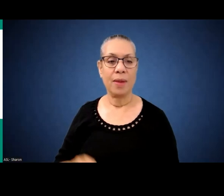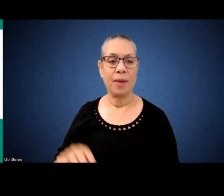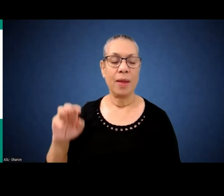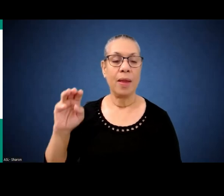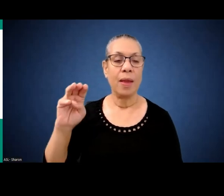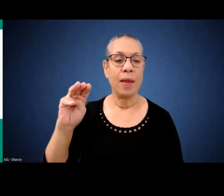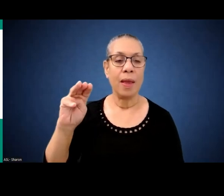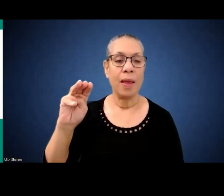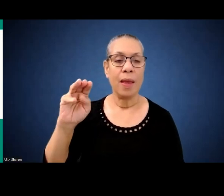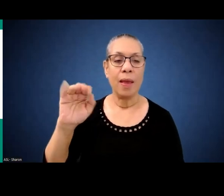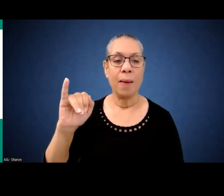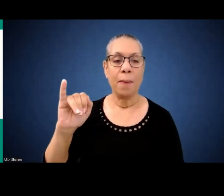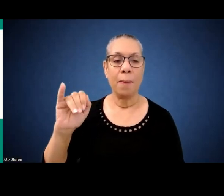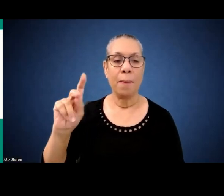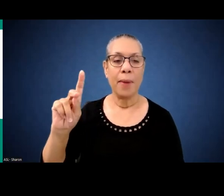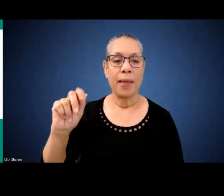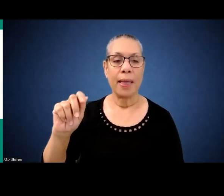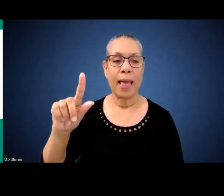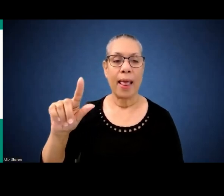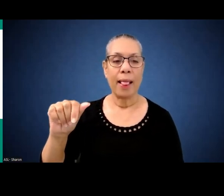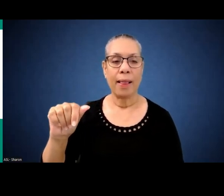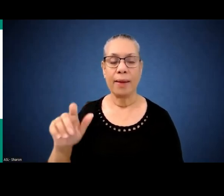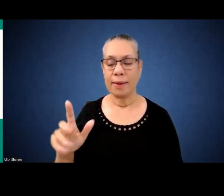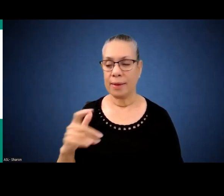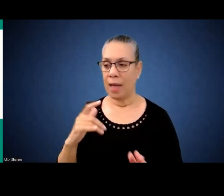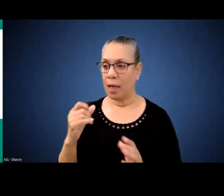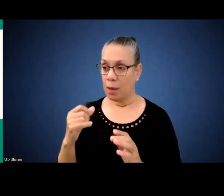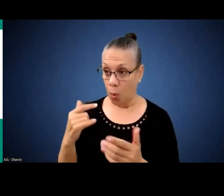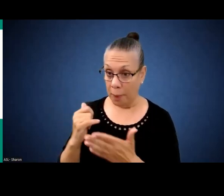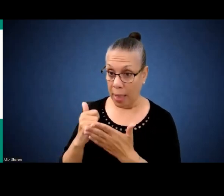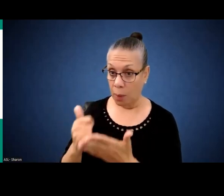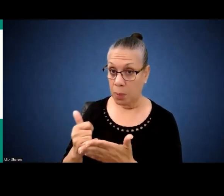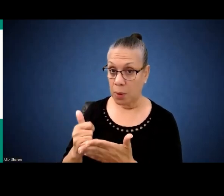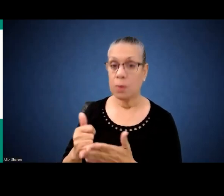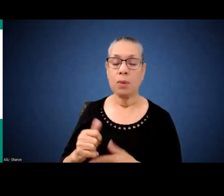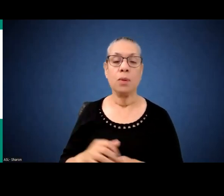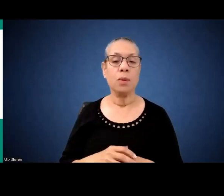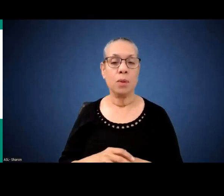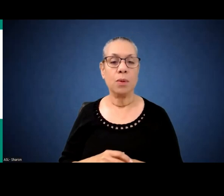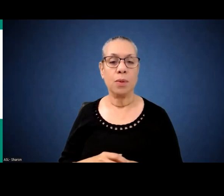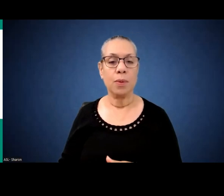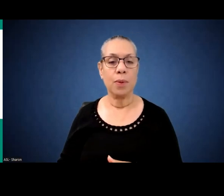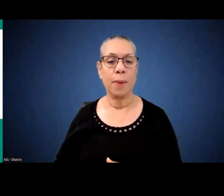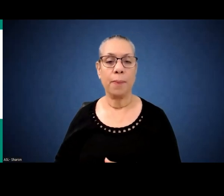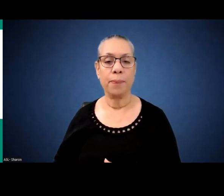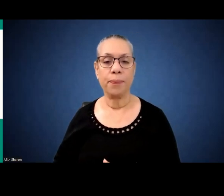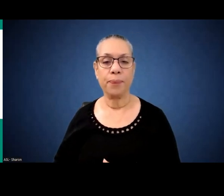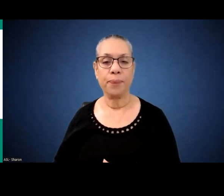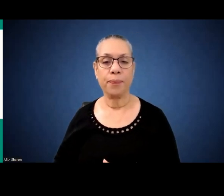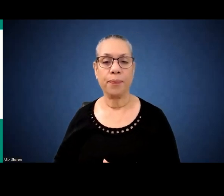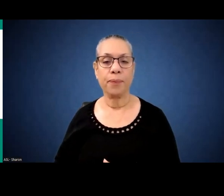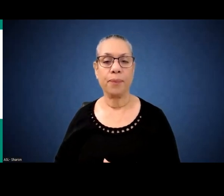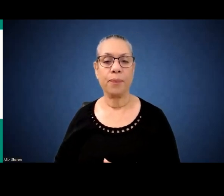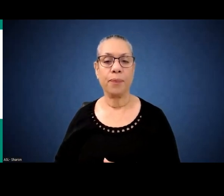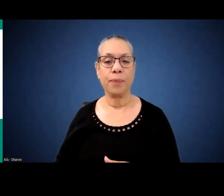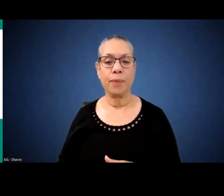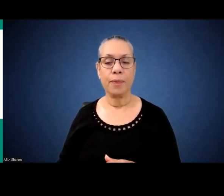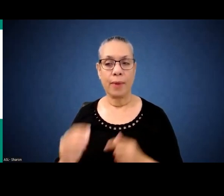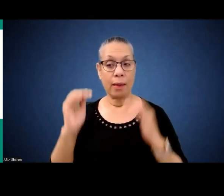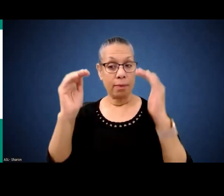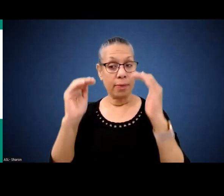on the Spanish channel trying to help out with what was going on. Got it. Okay, so the next question that I'm